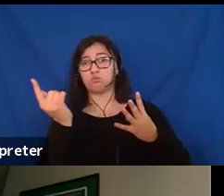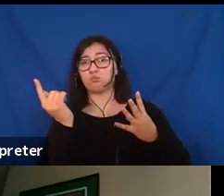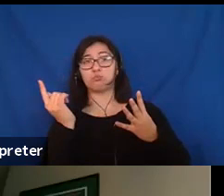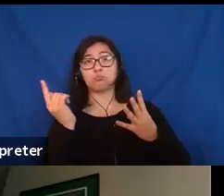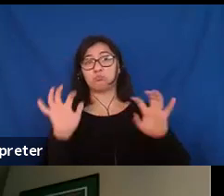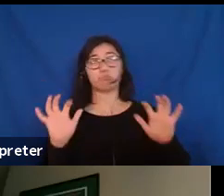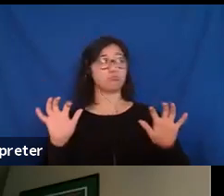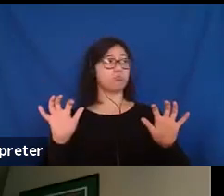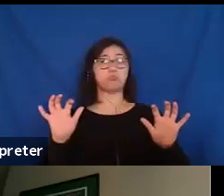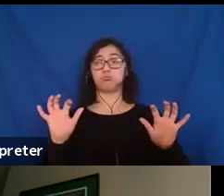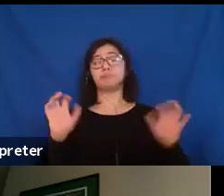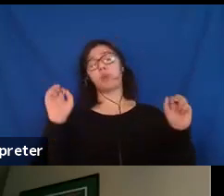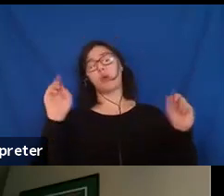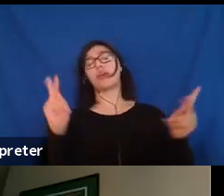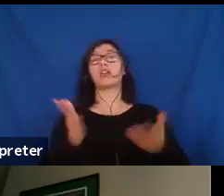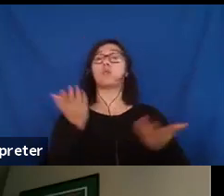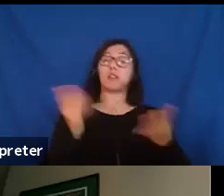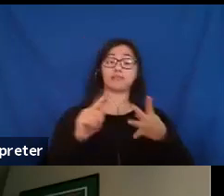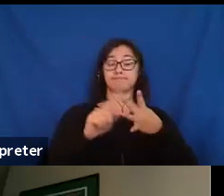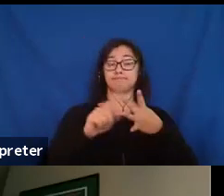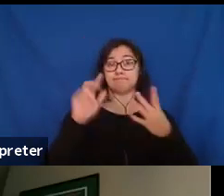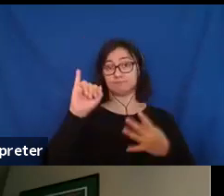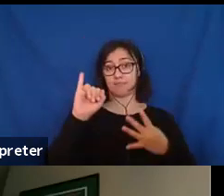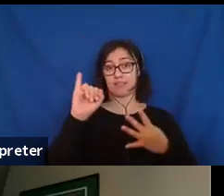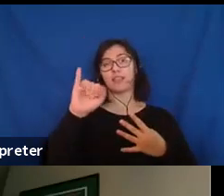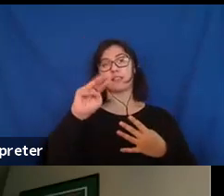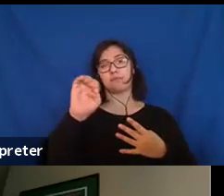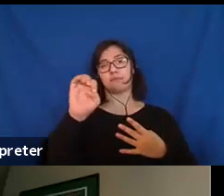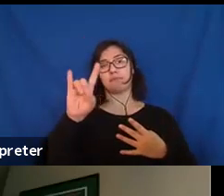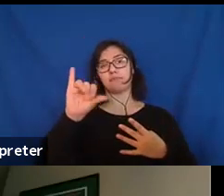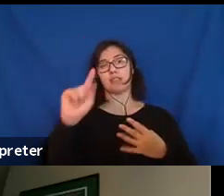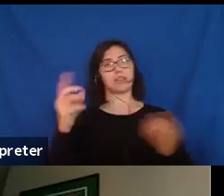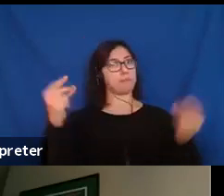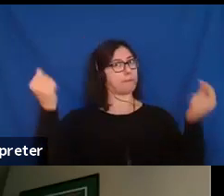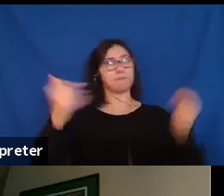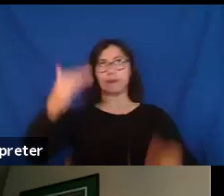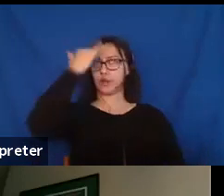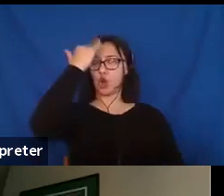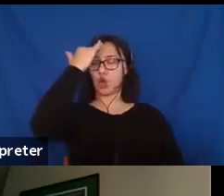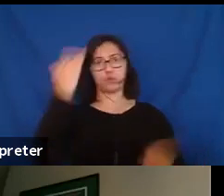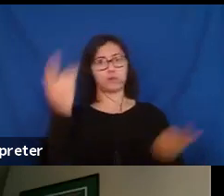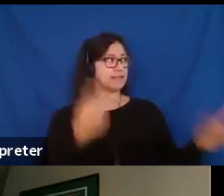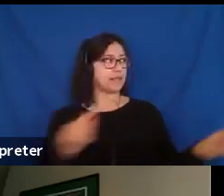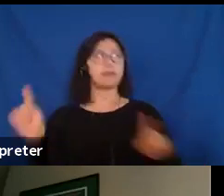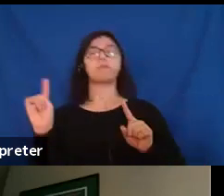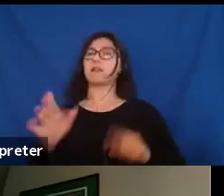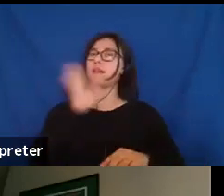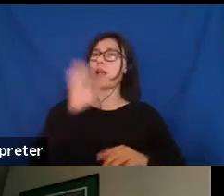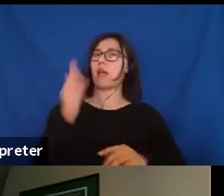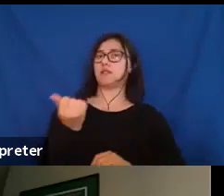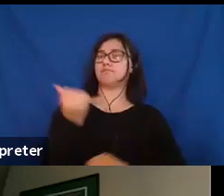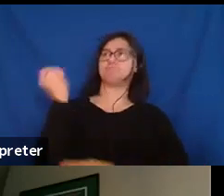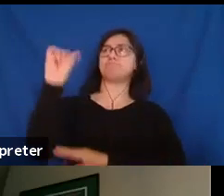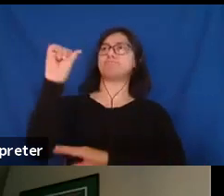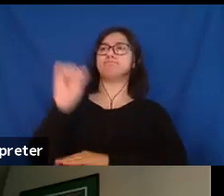All right, well, it's immediate and it demonstrates that you're aware of what's going on and that you're going to take a stand and you're going to engage in allyship in